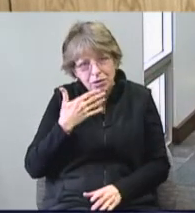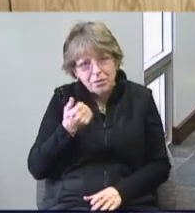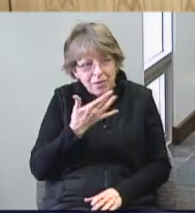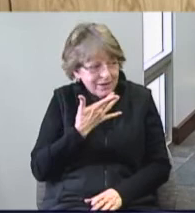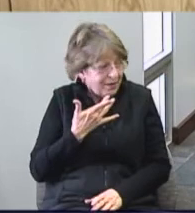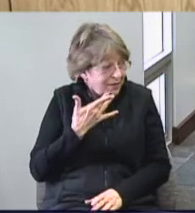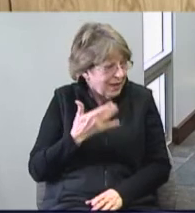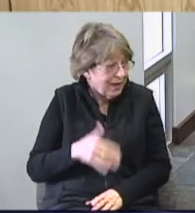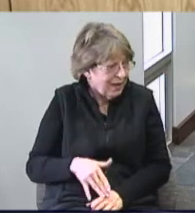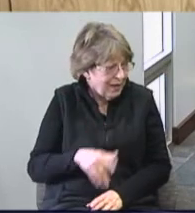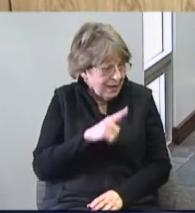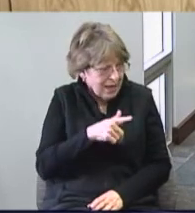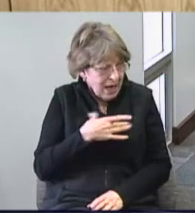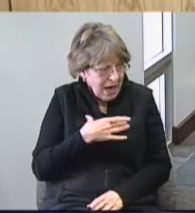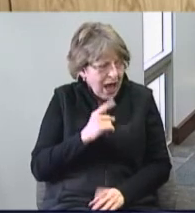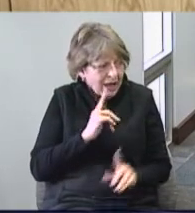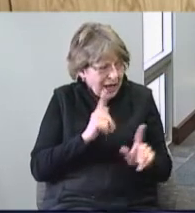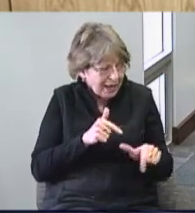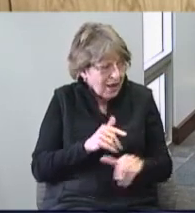I got a comment I'd like to make. Okay.